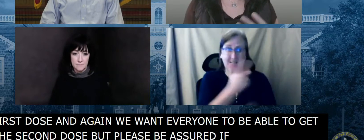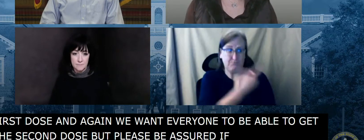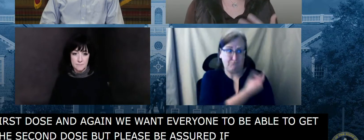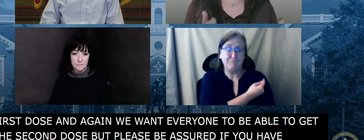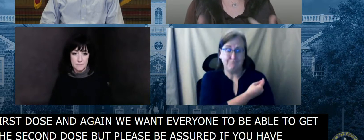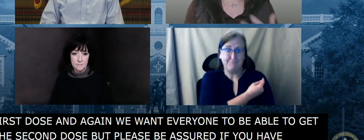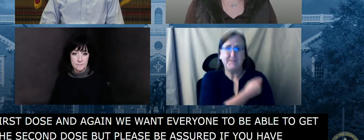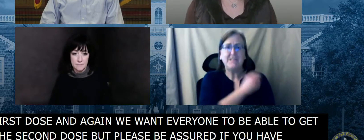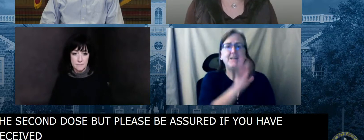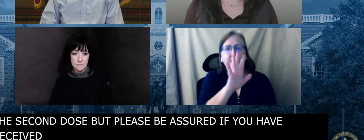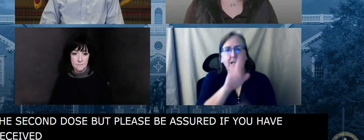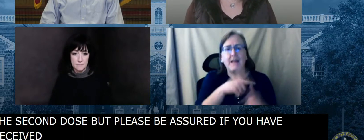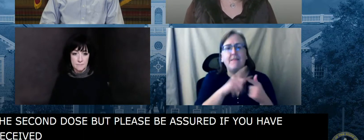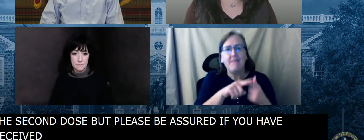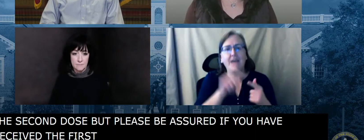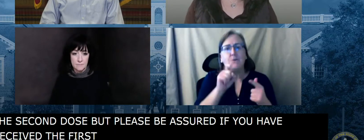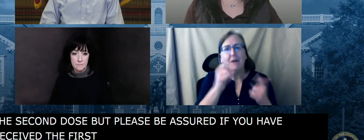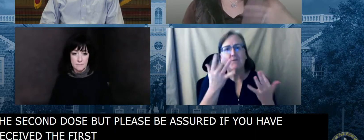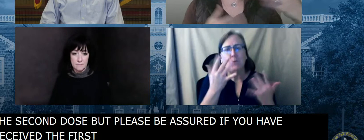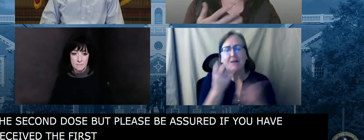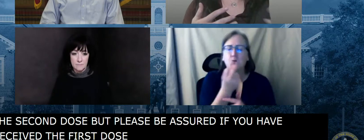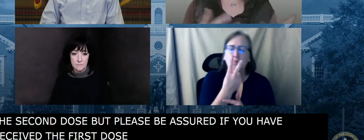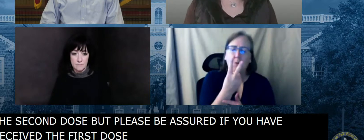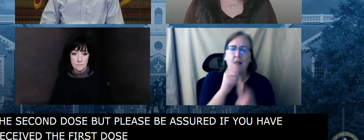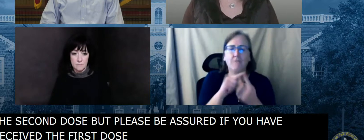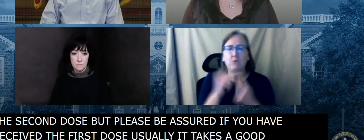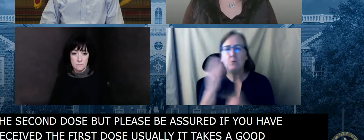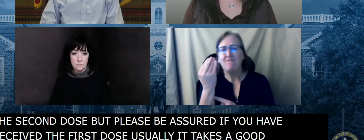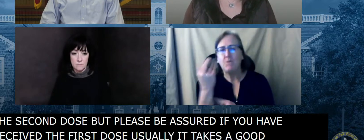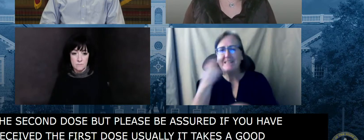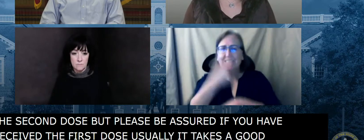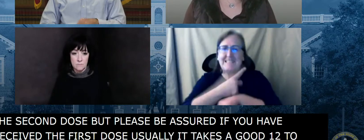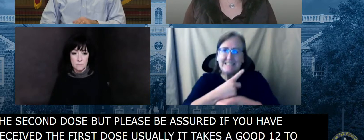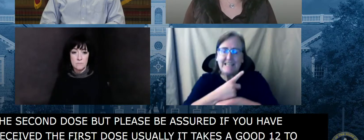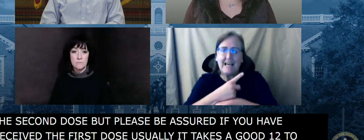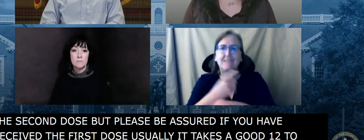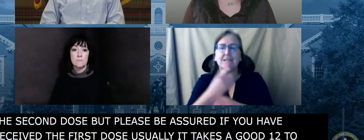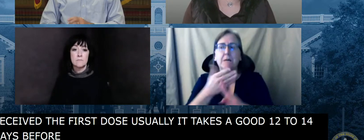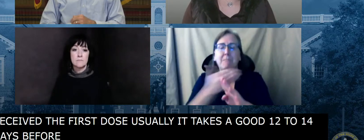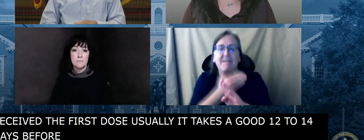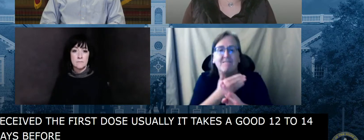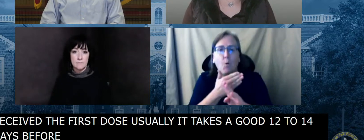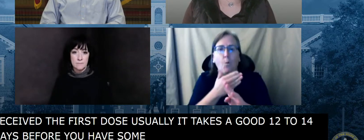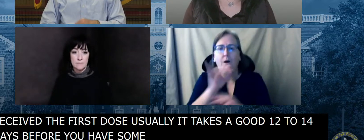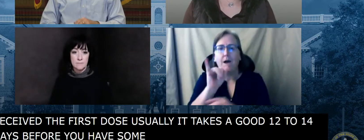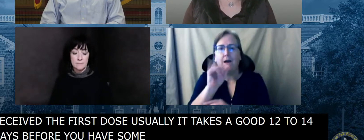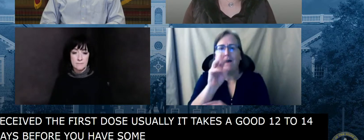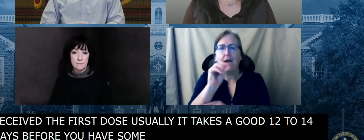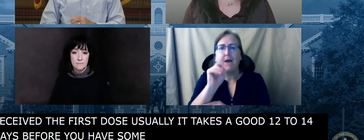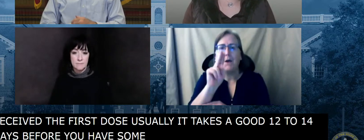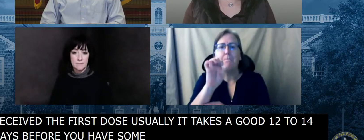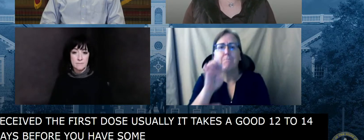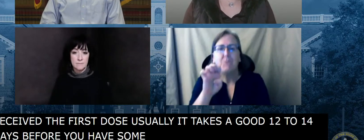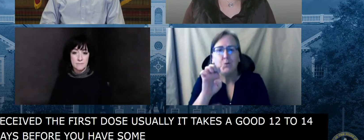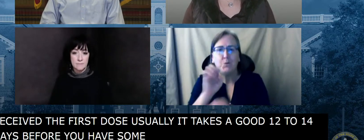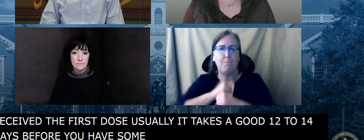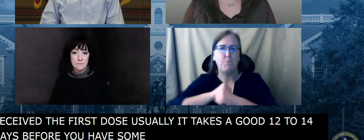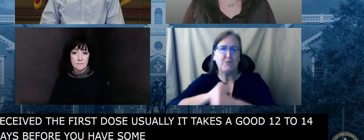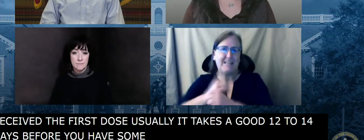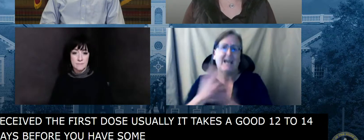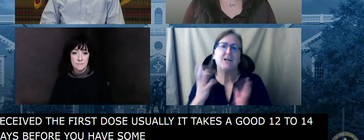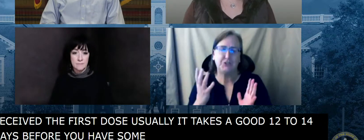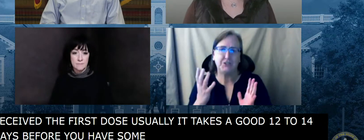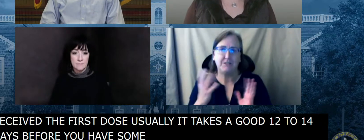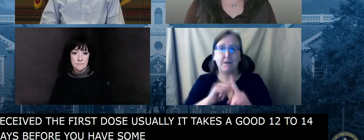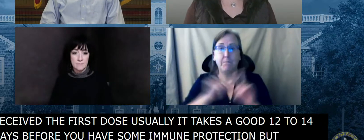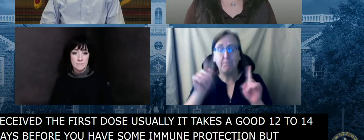usually takes a good 12 to 14 days before you have some immune protection, but we're seeing good results just from one